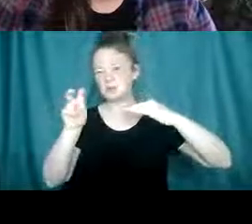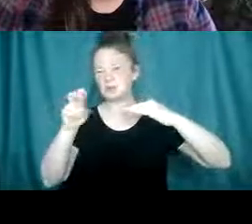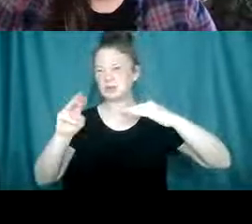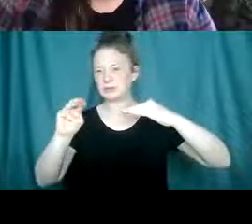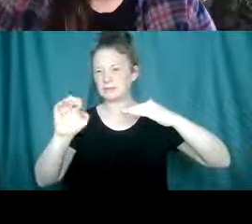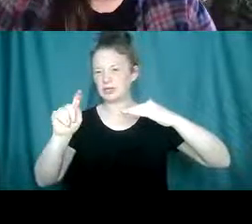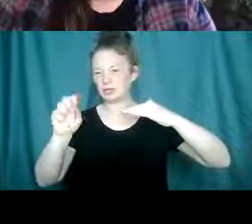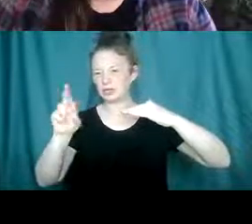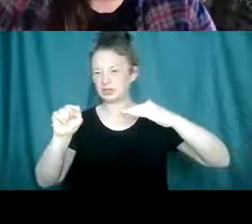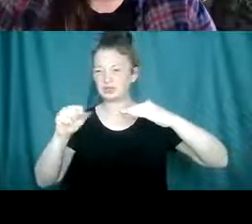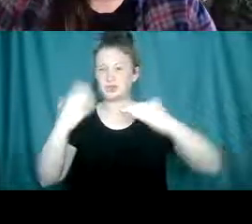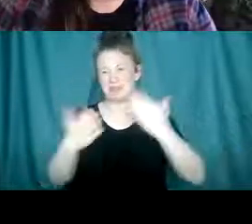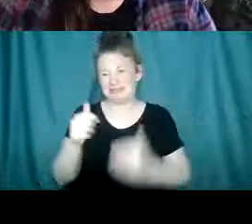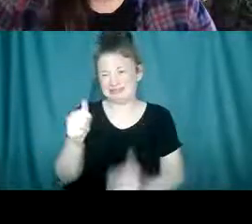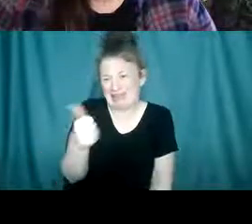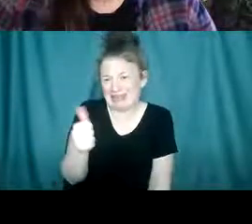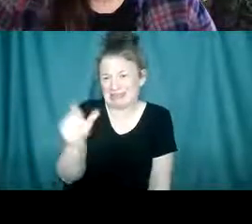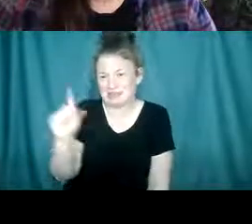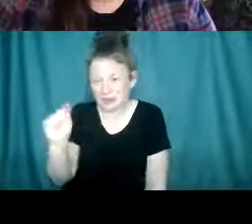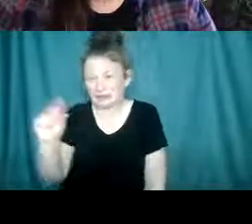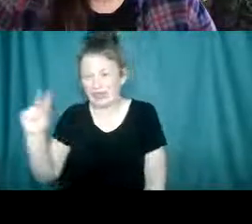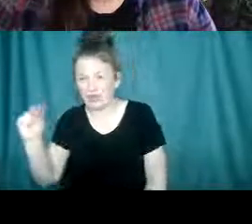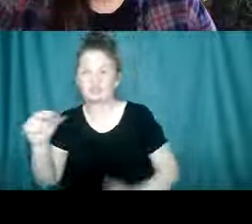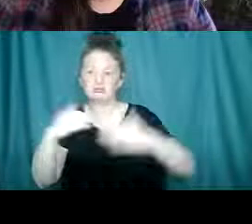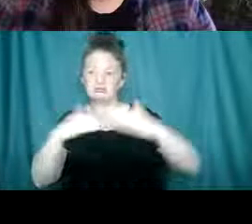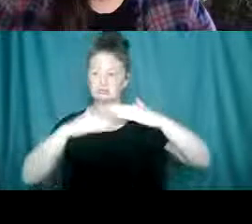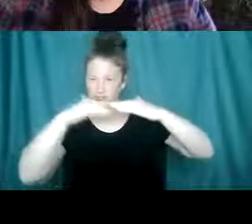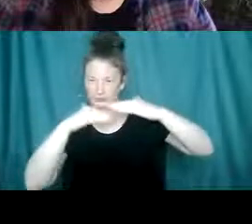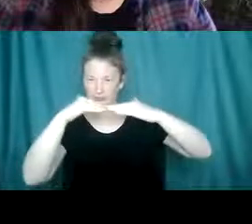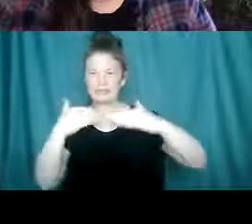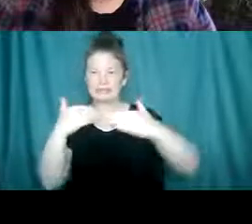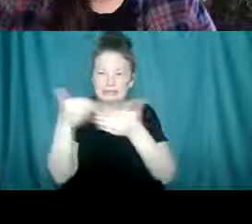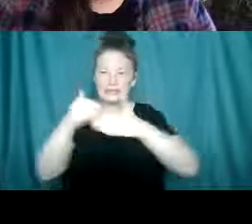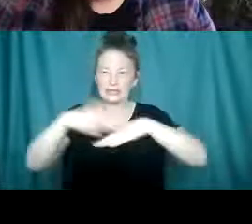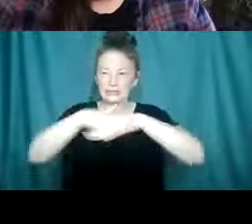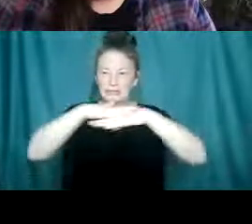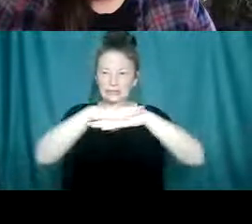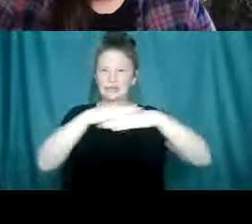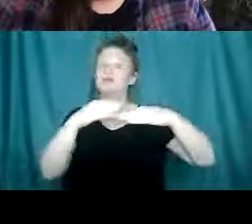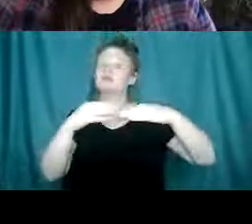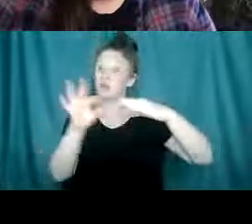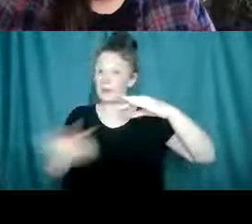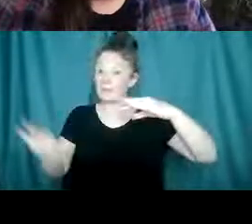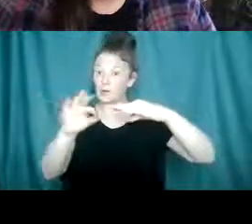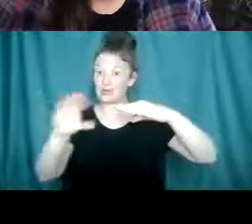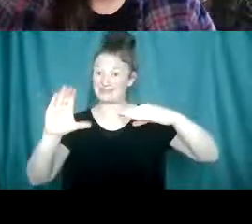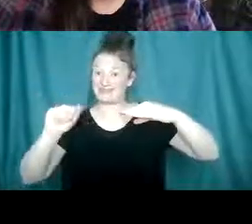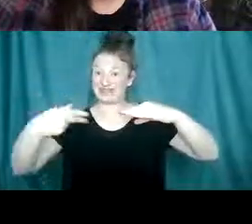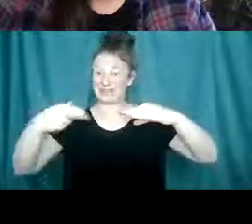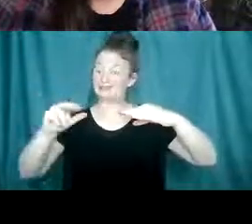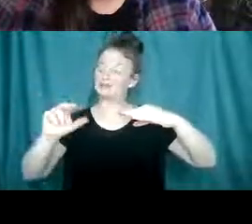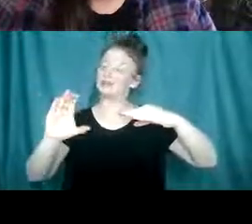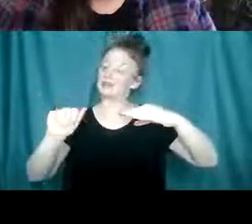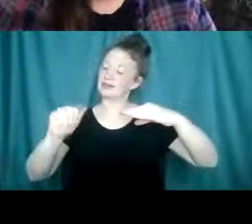or even like tens of meters under the surface. So as long as the caprock doesn't leak, we